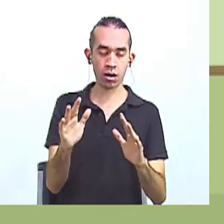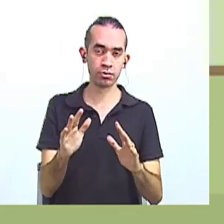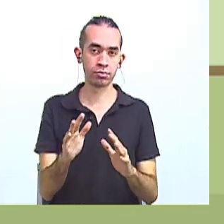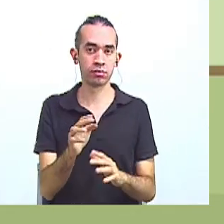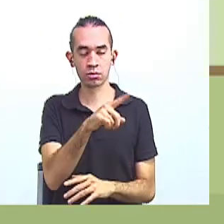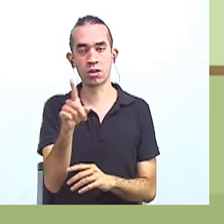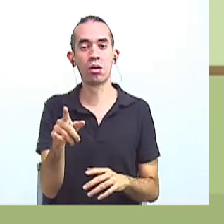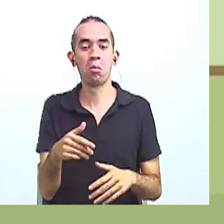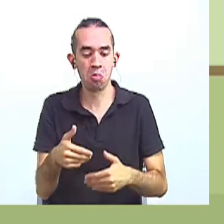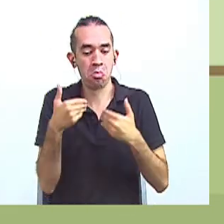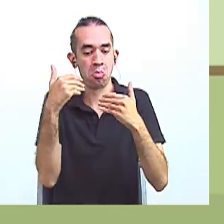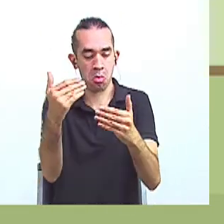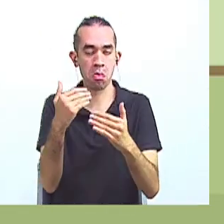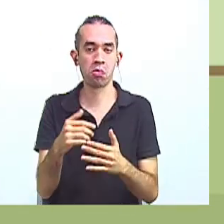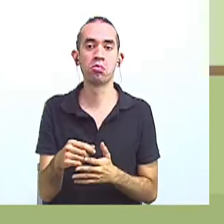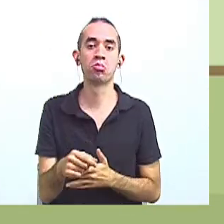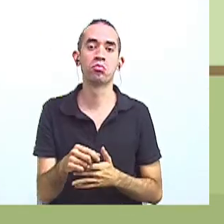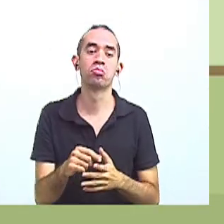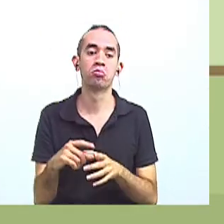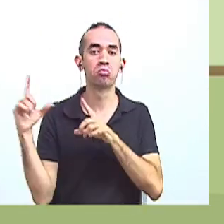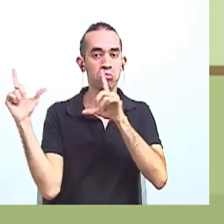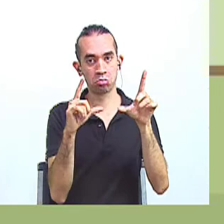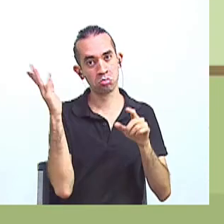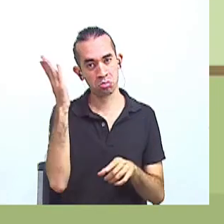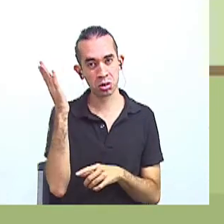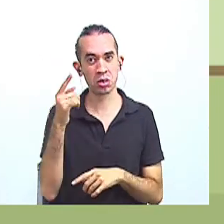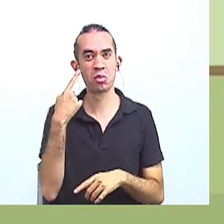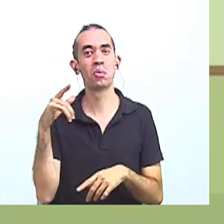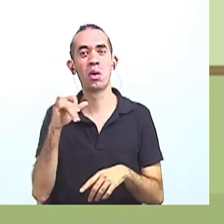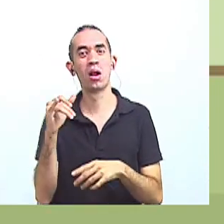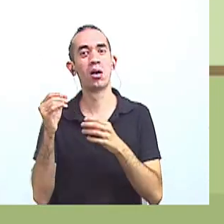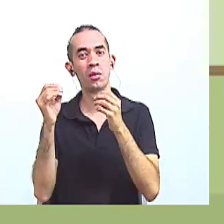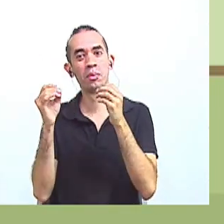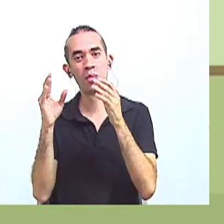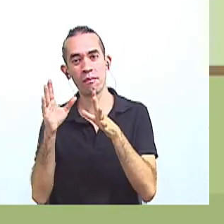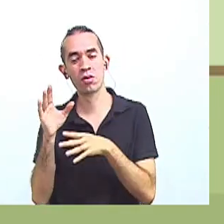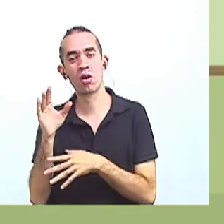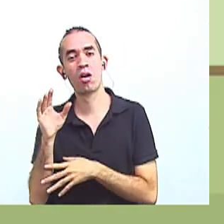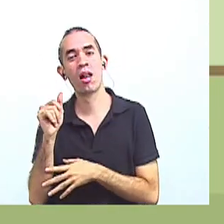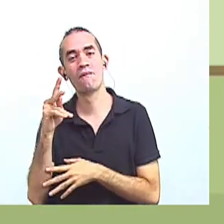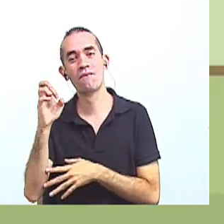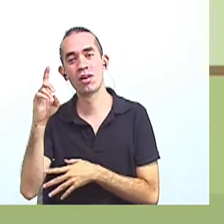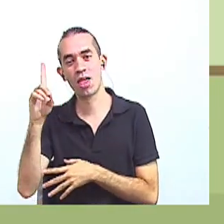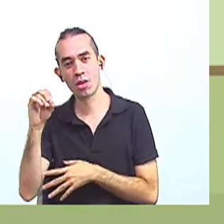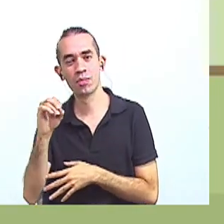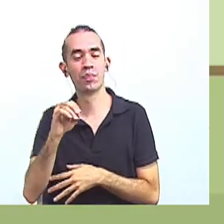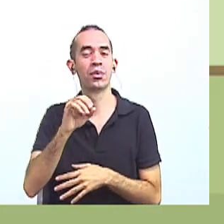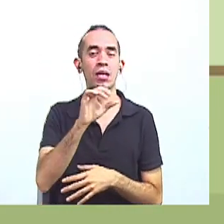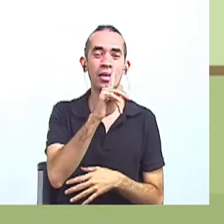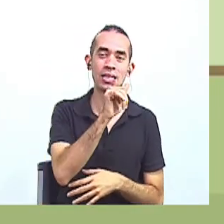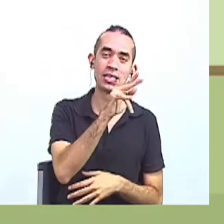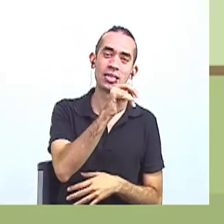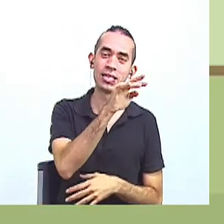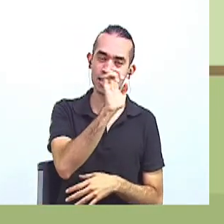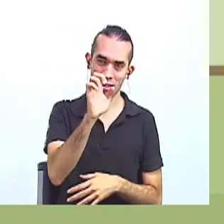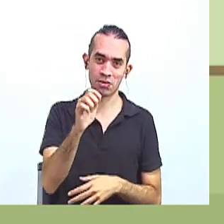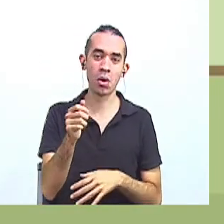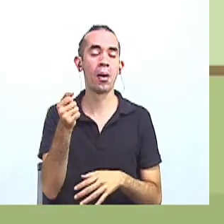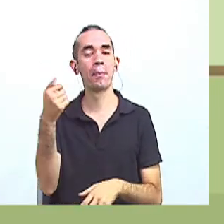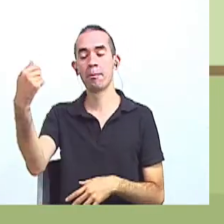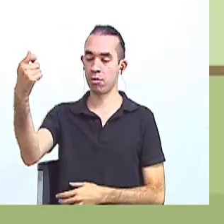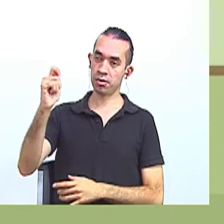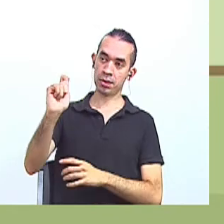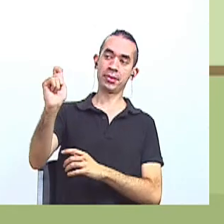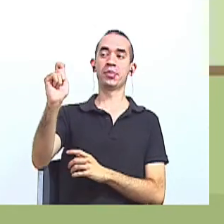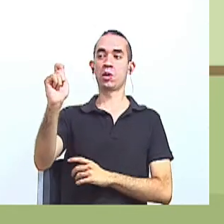go ahead and prepare a short presentation like the one Teacher Alfredo or Teacher Christine gave us today. And you can put that